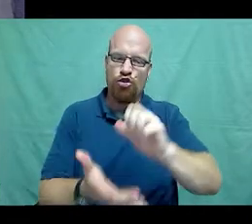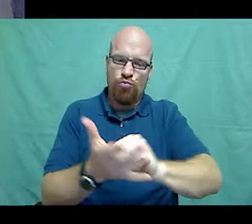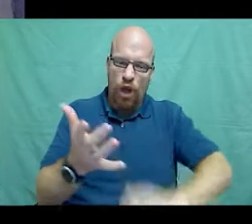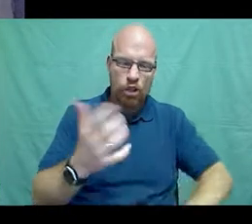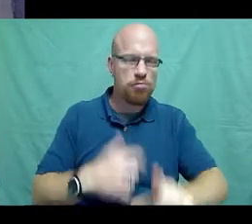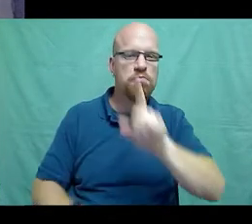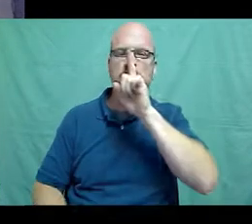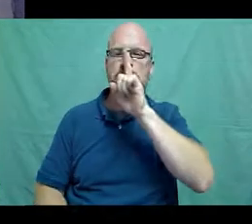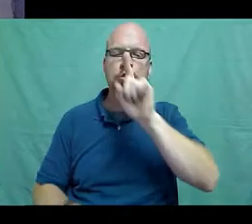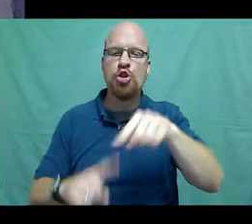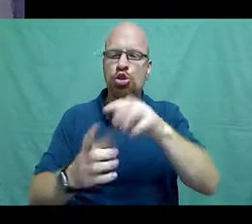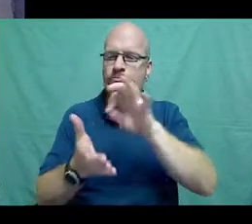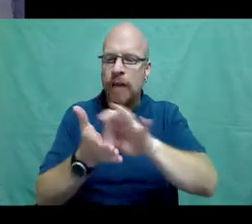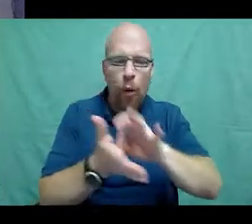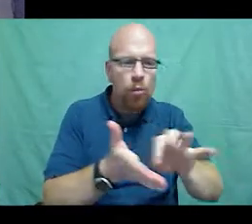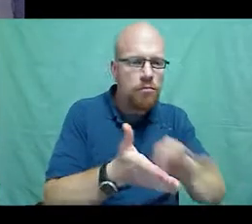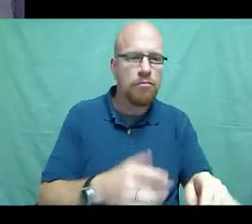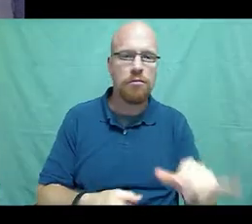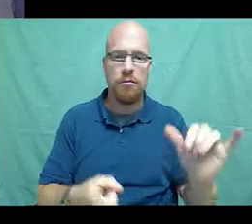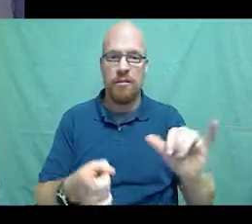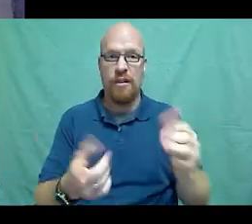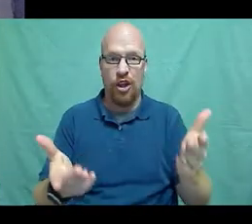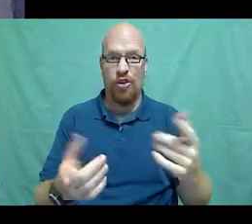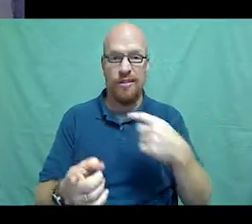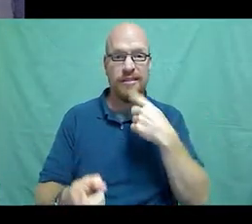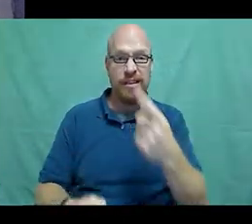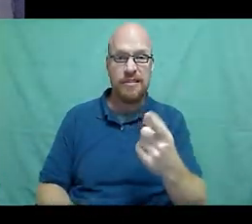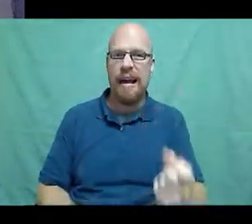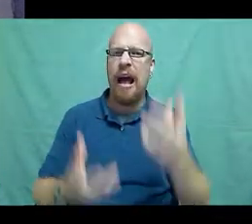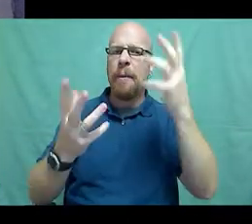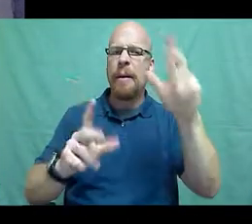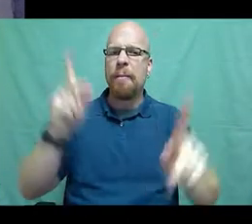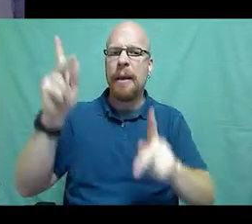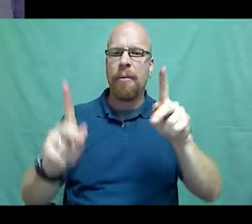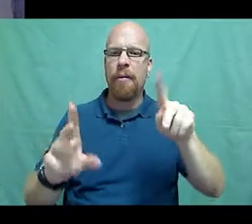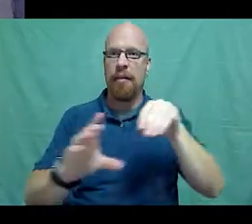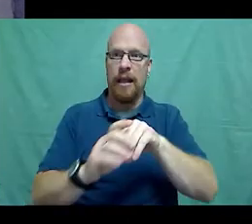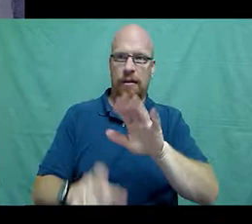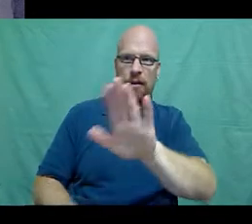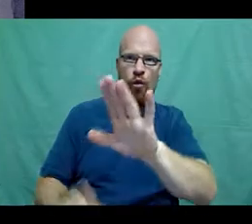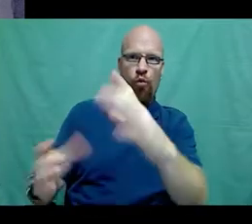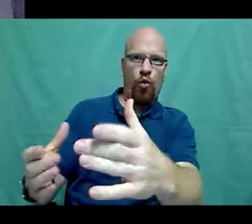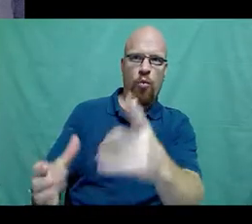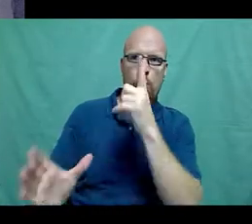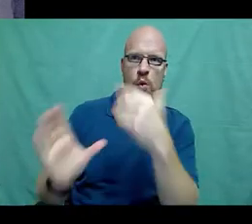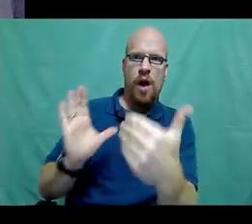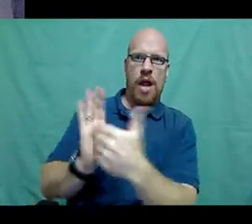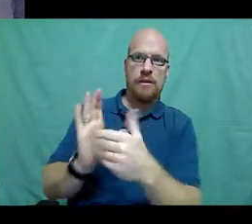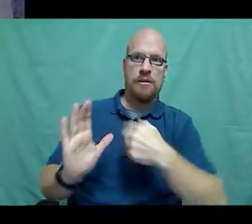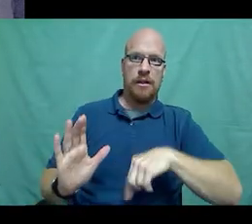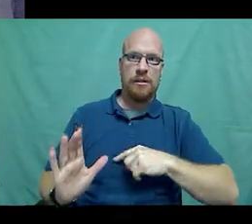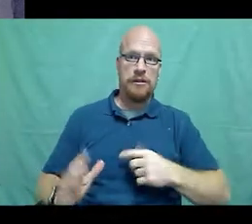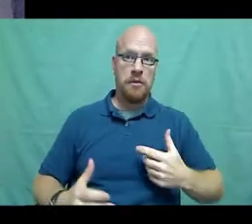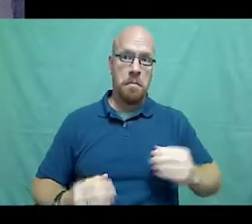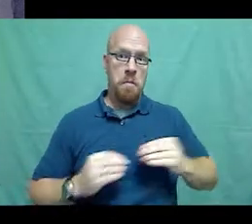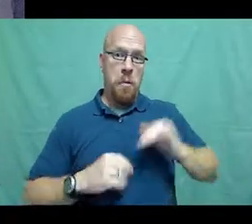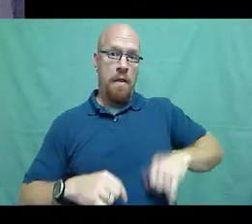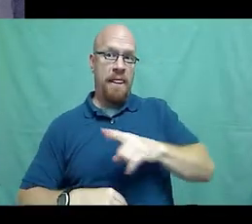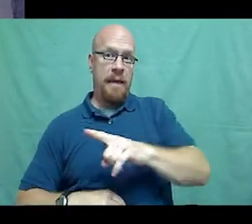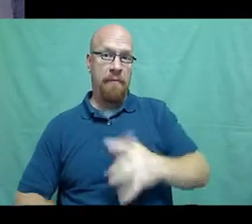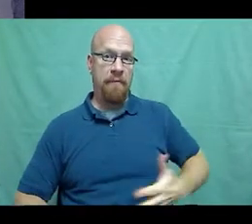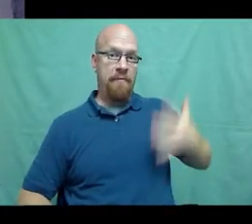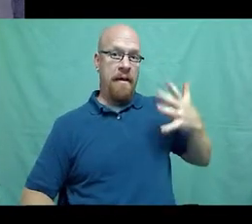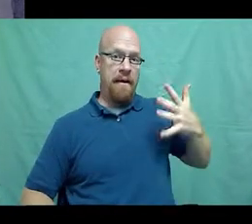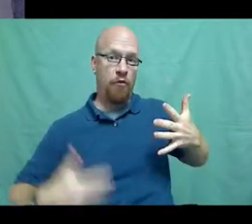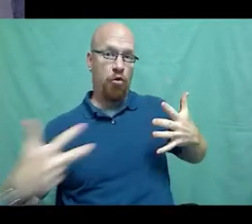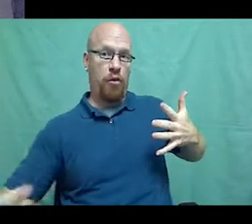Now, this is a simple system. This isn't about you don't add things or subtract things. Like I said earlier, how many